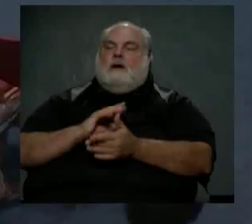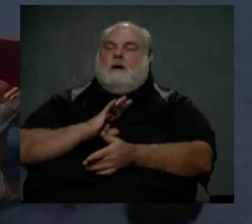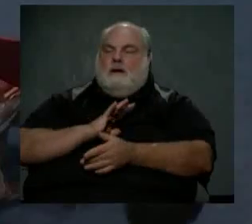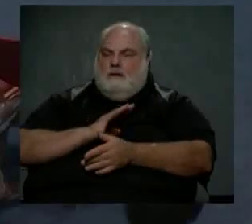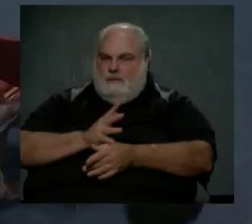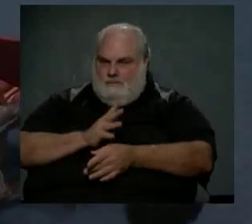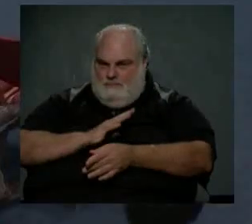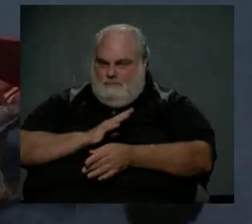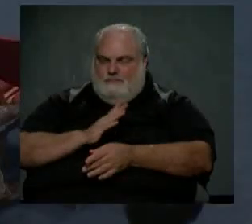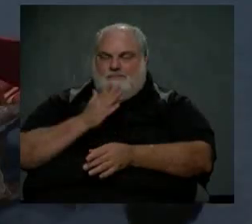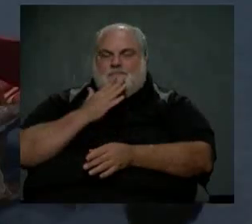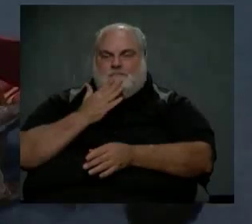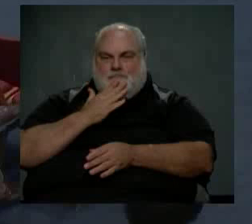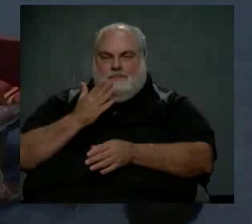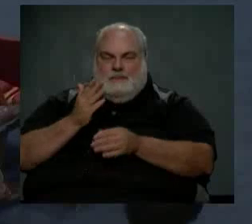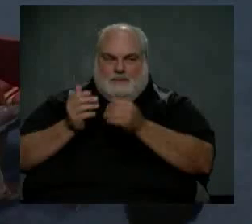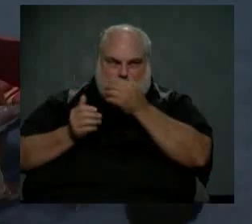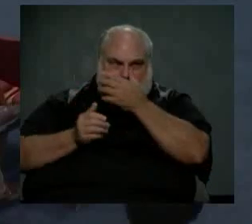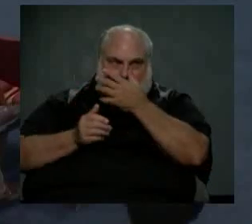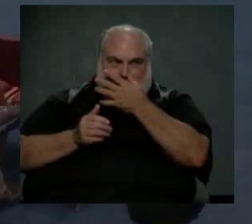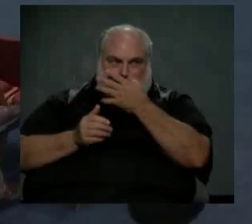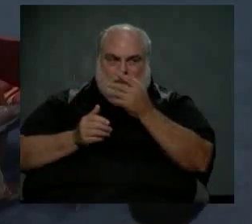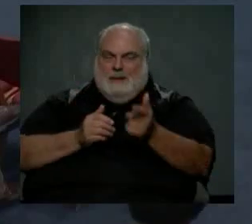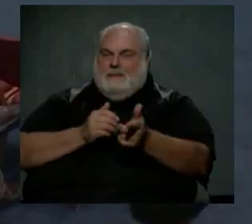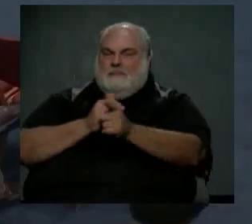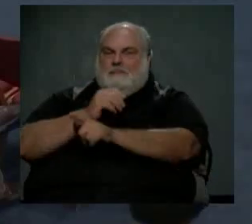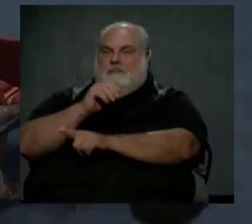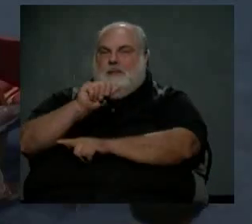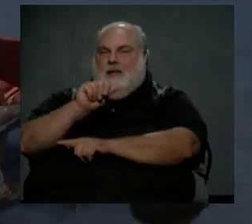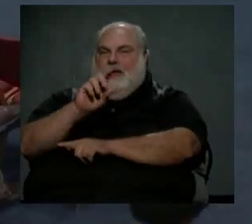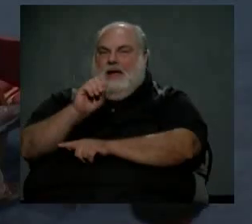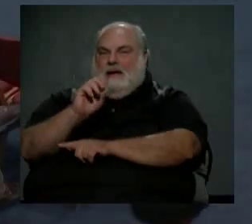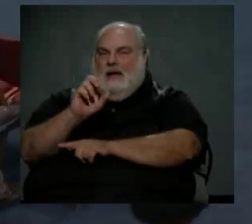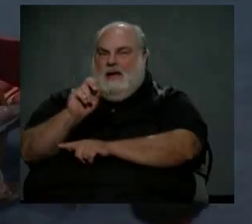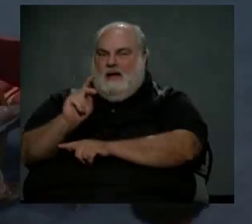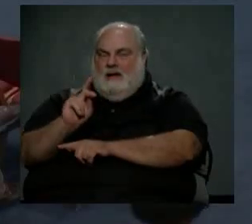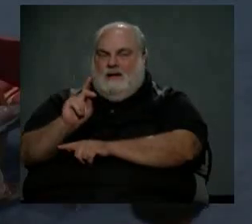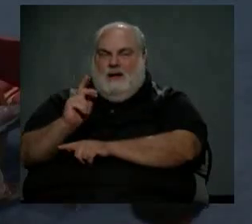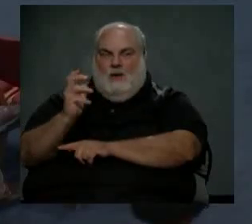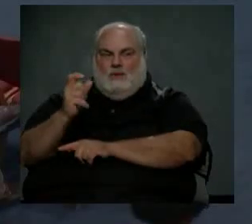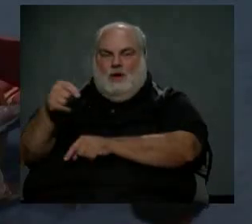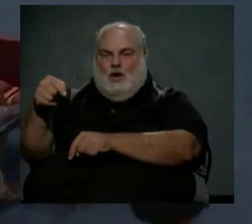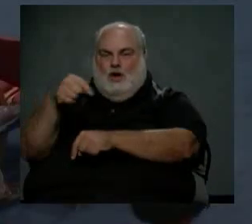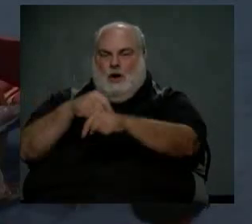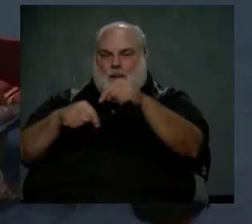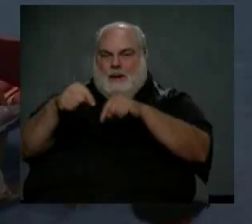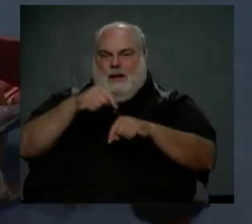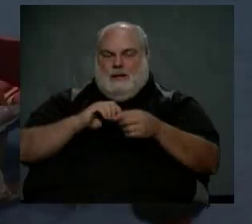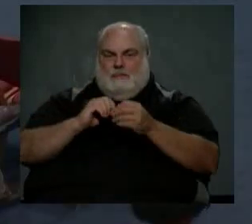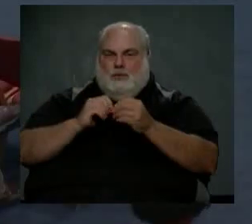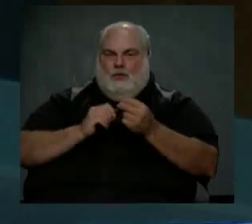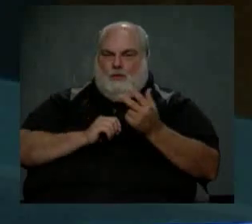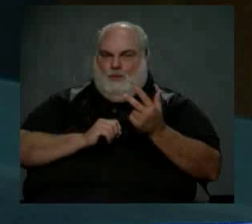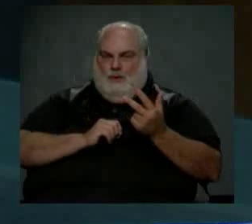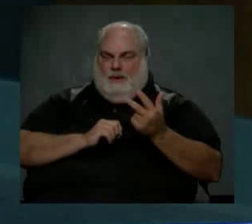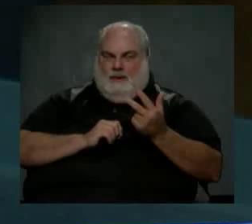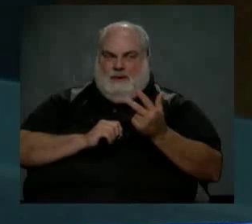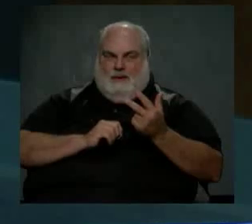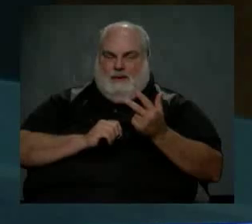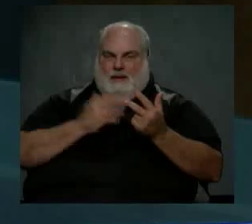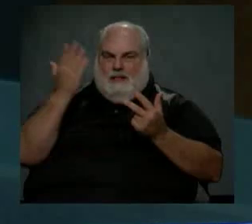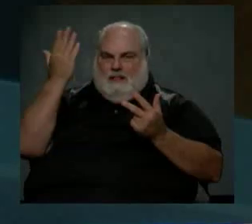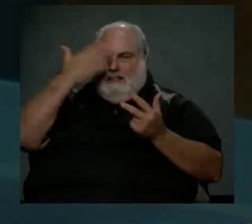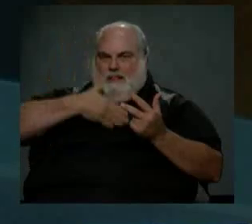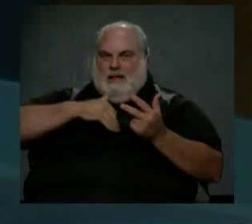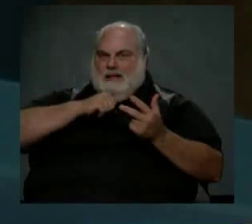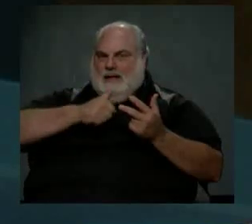you. Director Adcock. Vice Mayor, I would like to go back to item number 3. I didn't